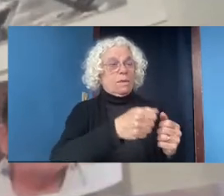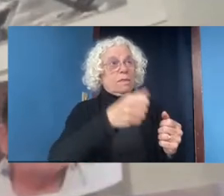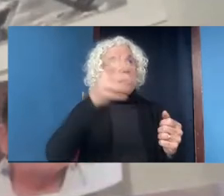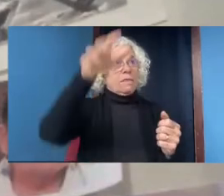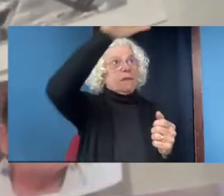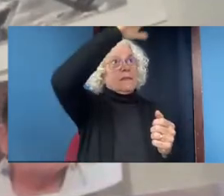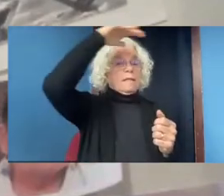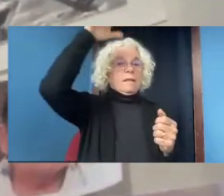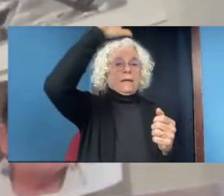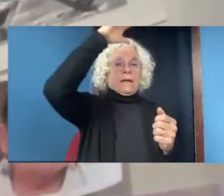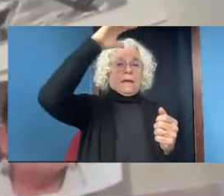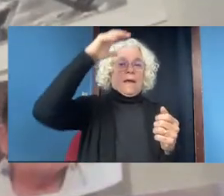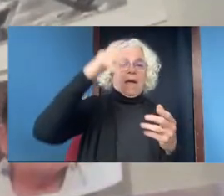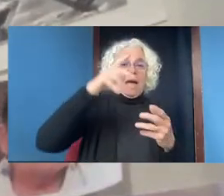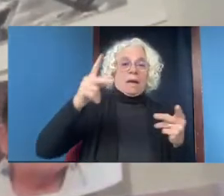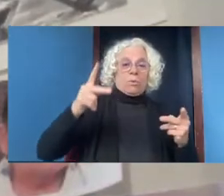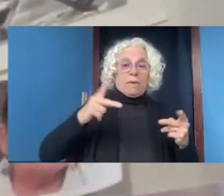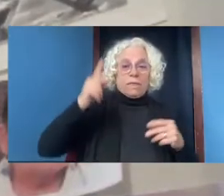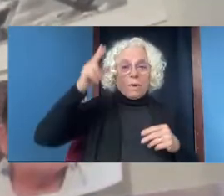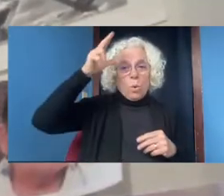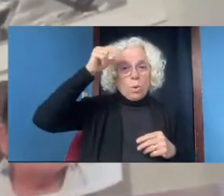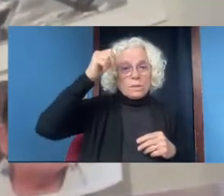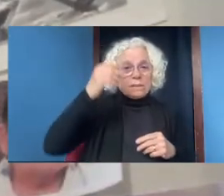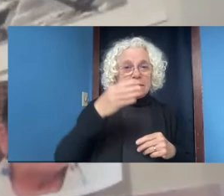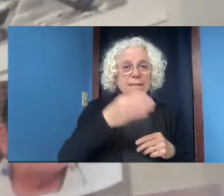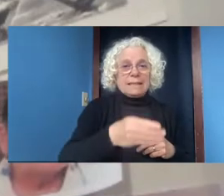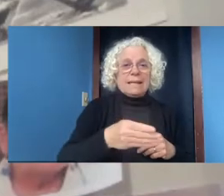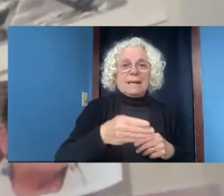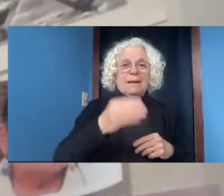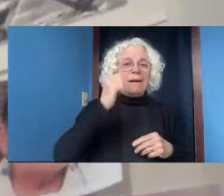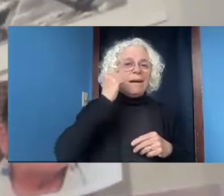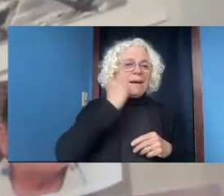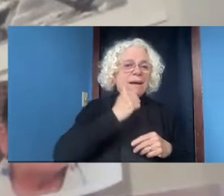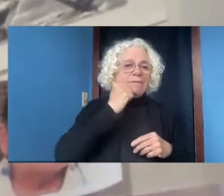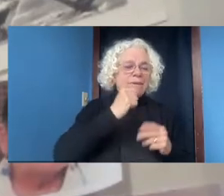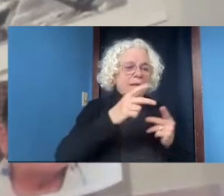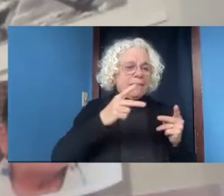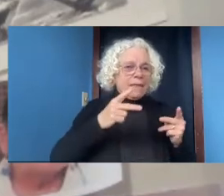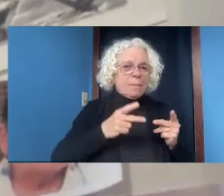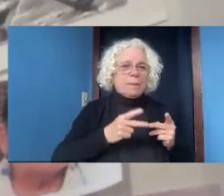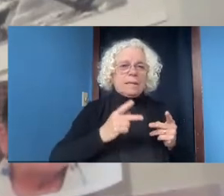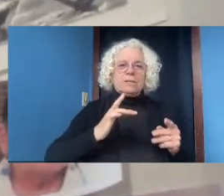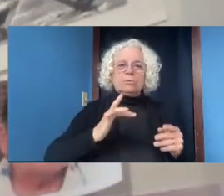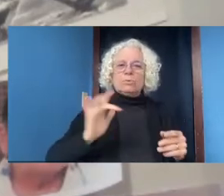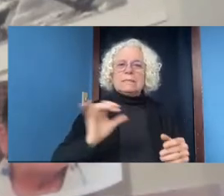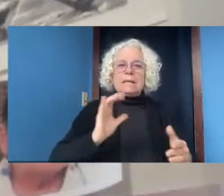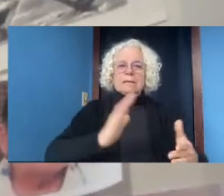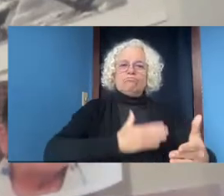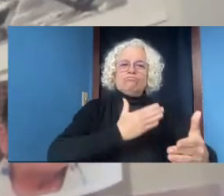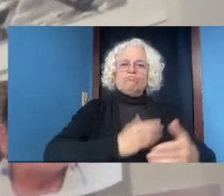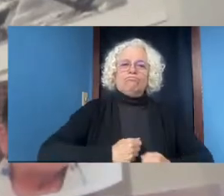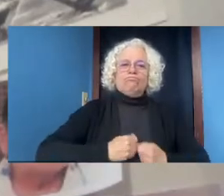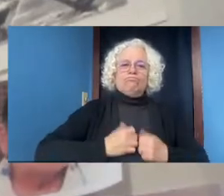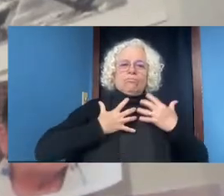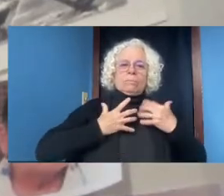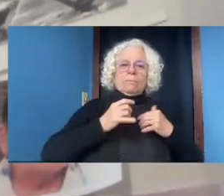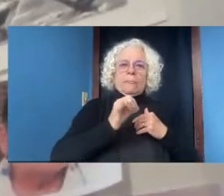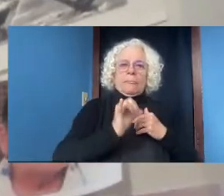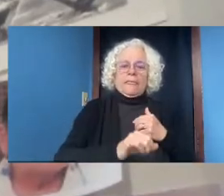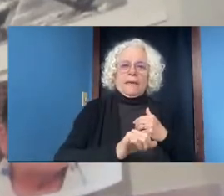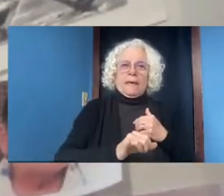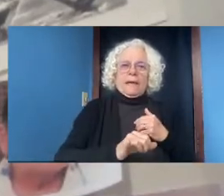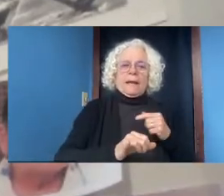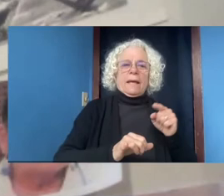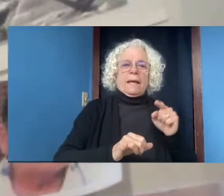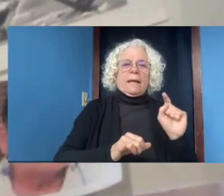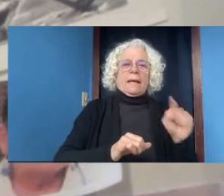earth meet. And every day was a prairie song. Every word and act had import into the meaning